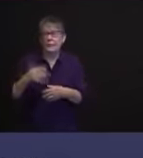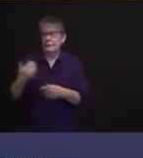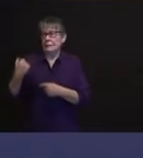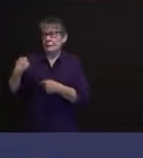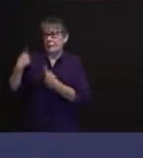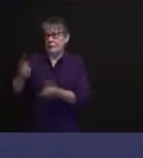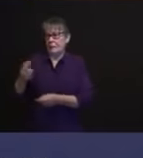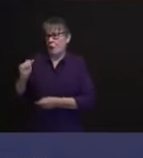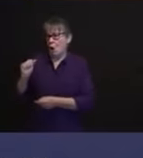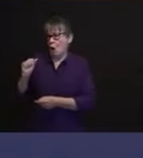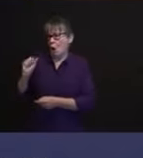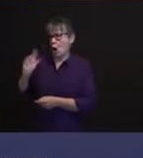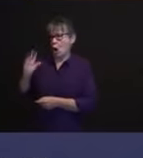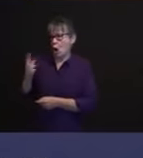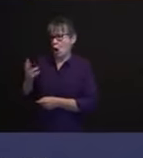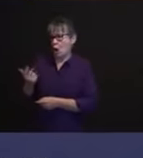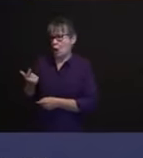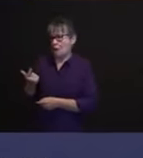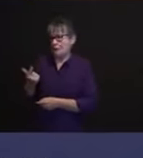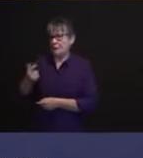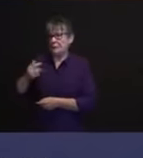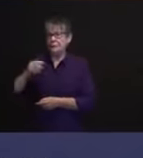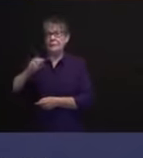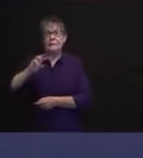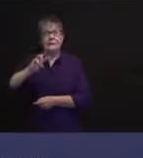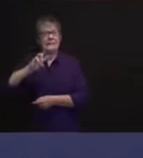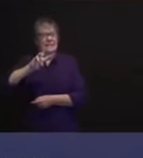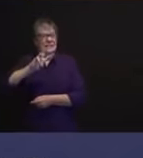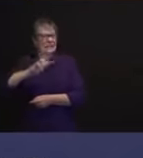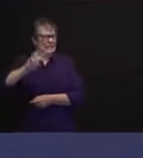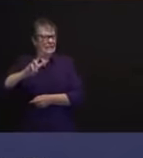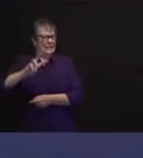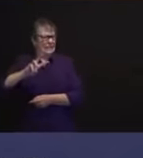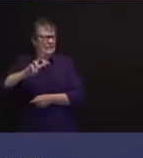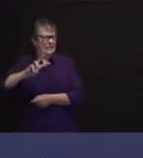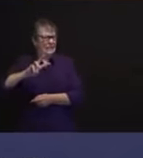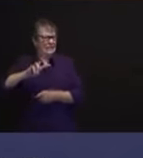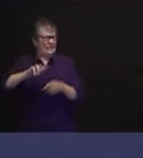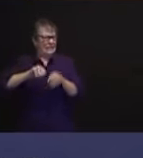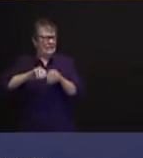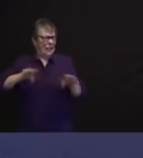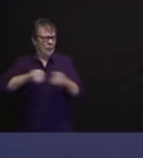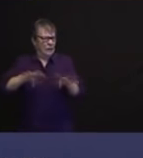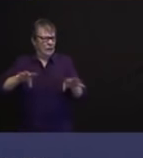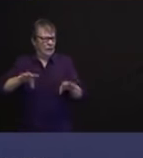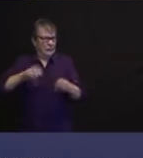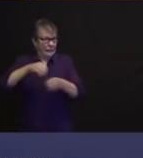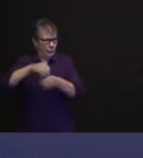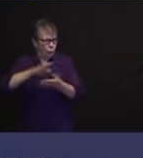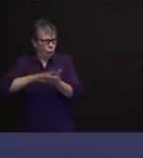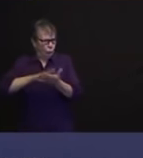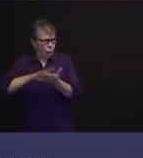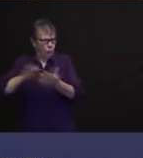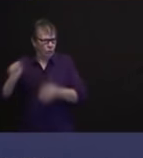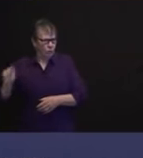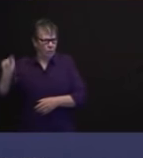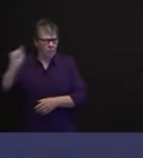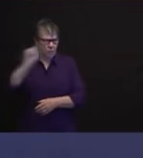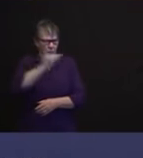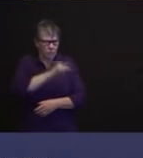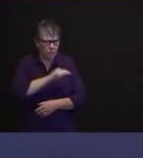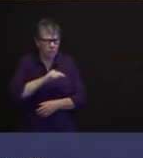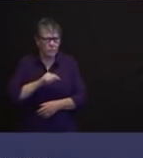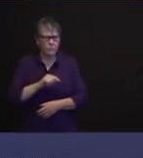impacting 269 persons, whether they be students, educators, staff. And that